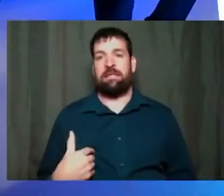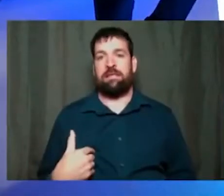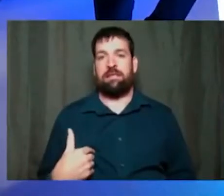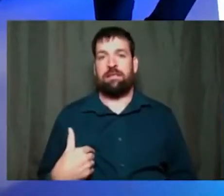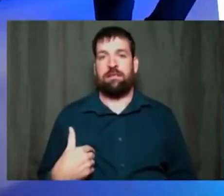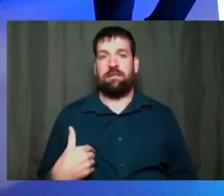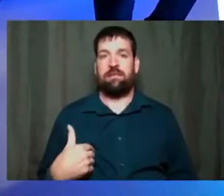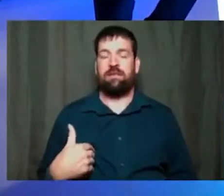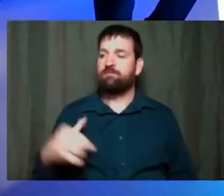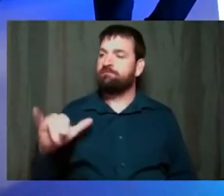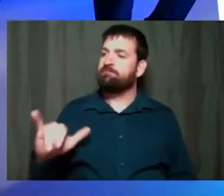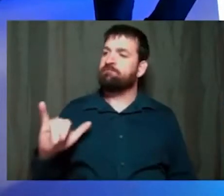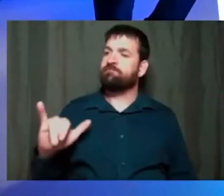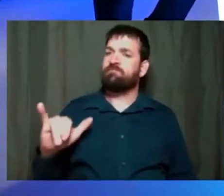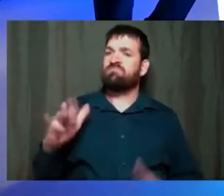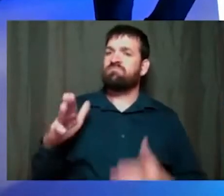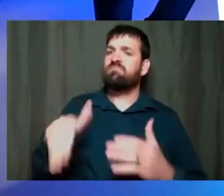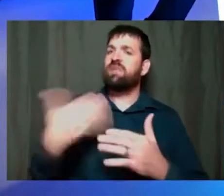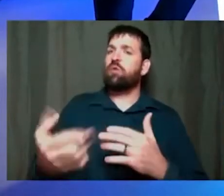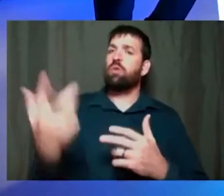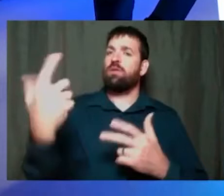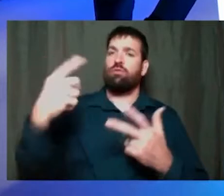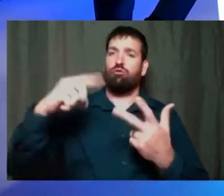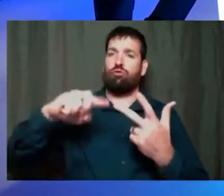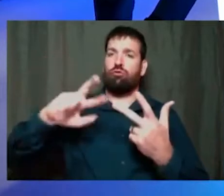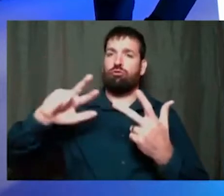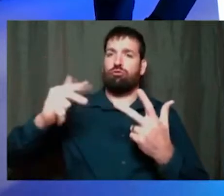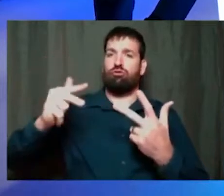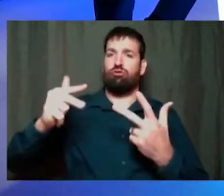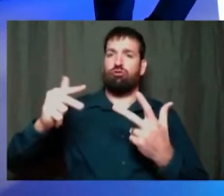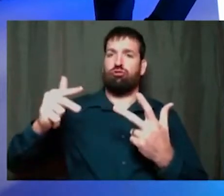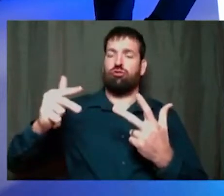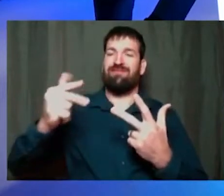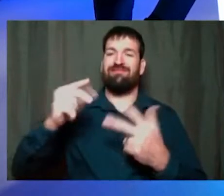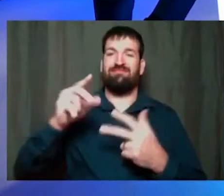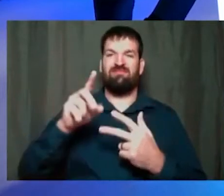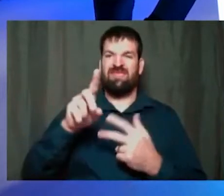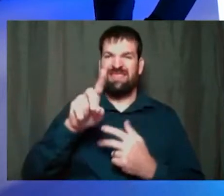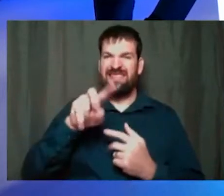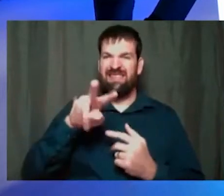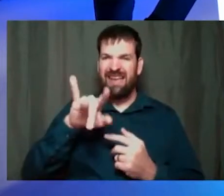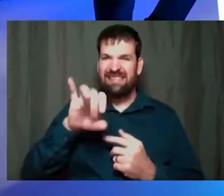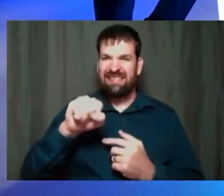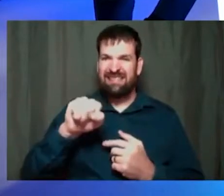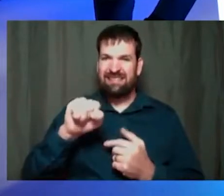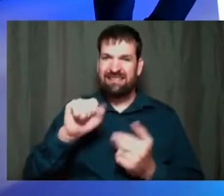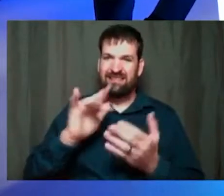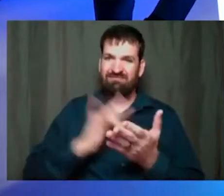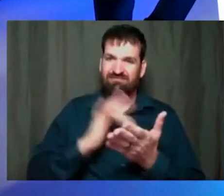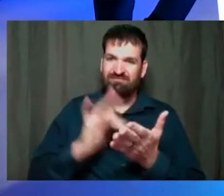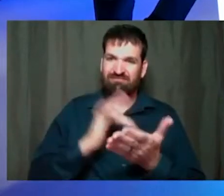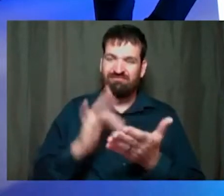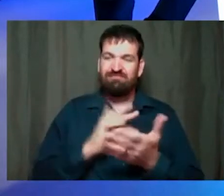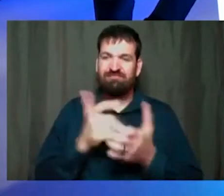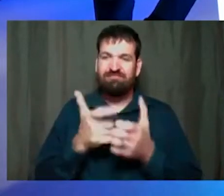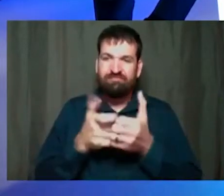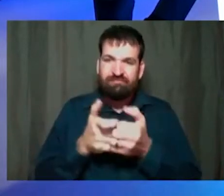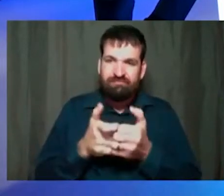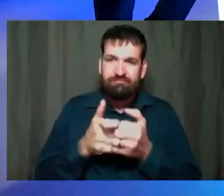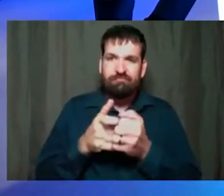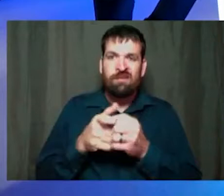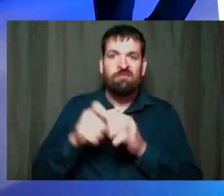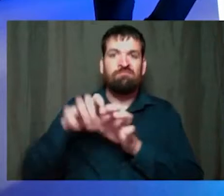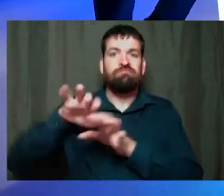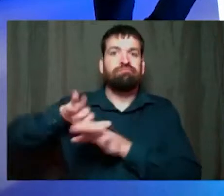can't, this next one, your third one, is about putting down the devices. And I cannot imagine how much help that really does. We're so used to doing